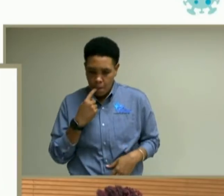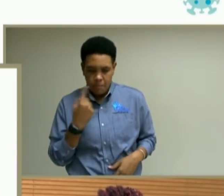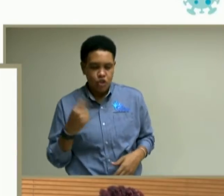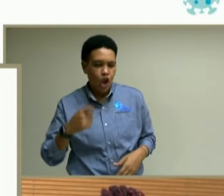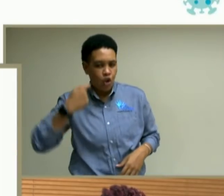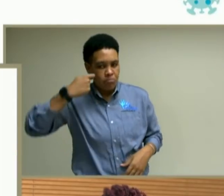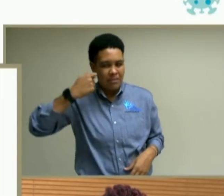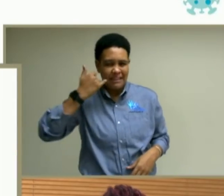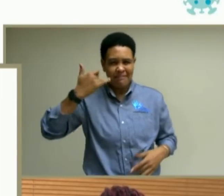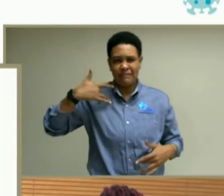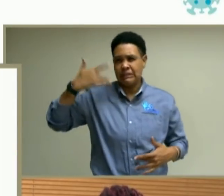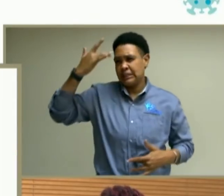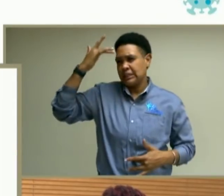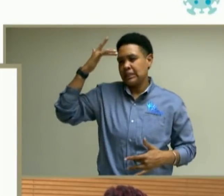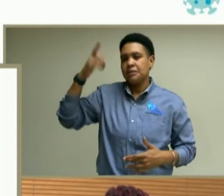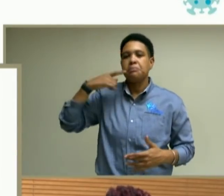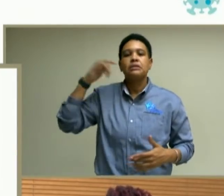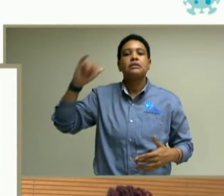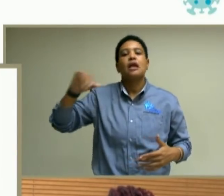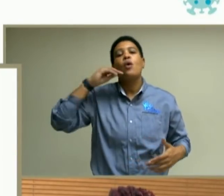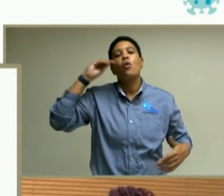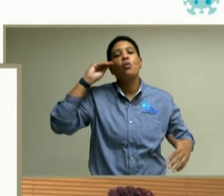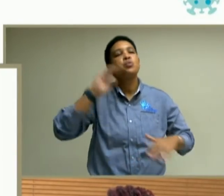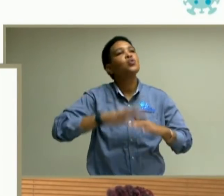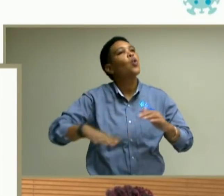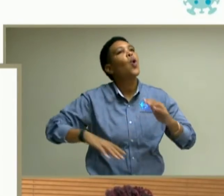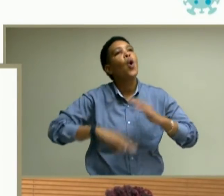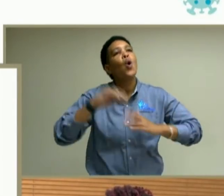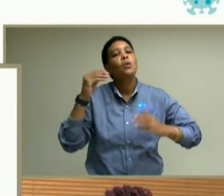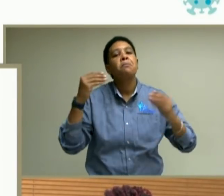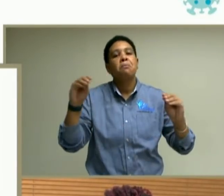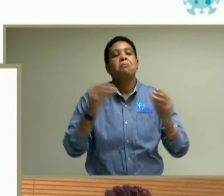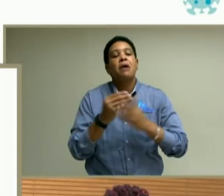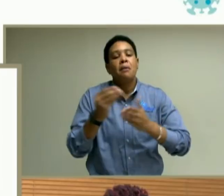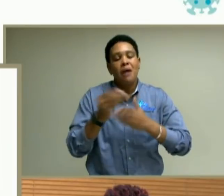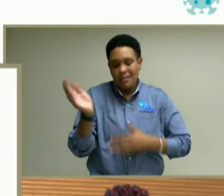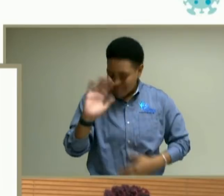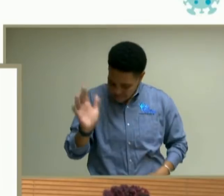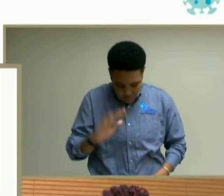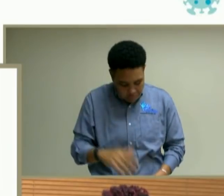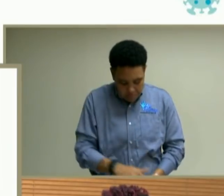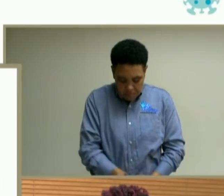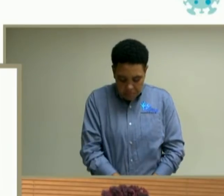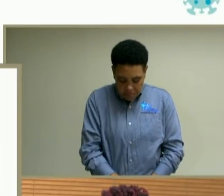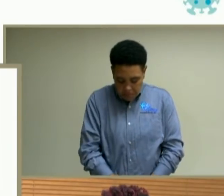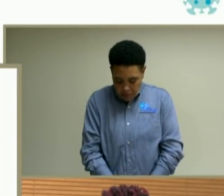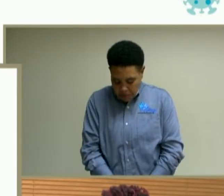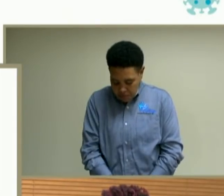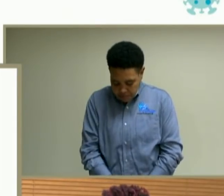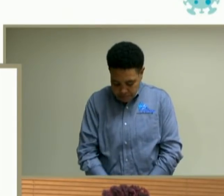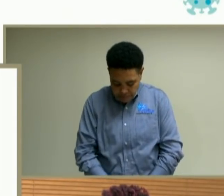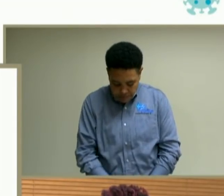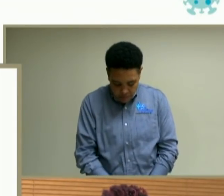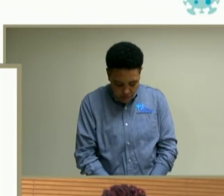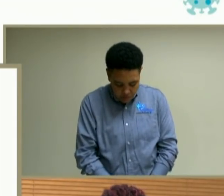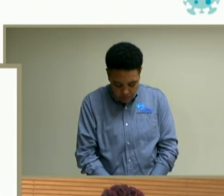ill, please stay home and don't go out shopping at this point in time.